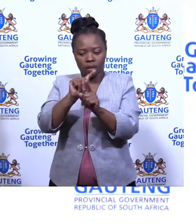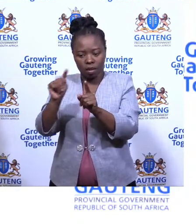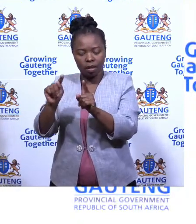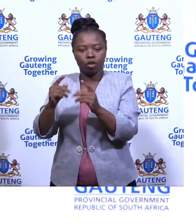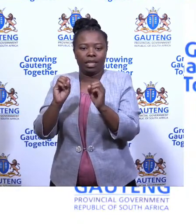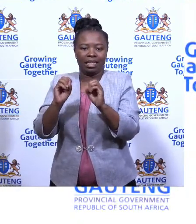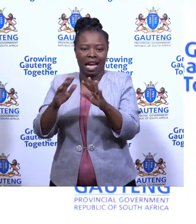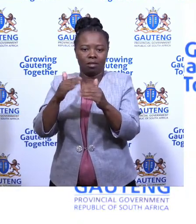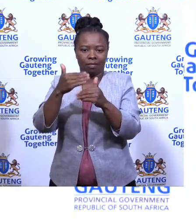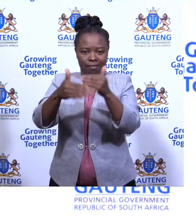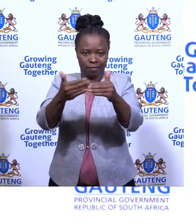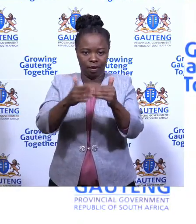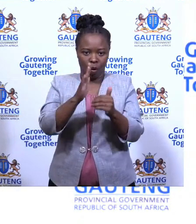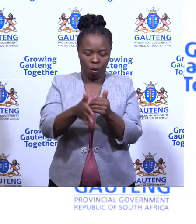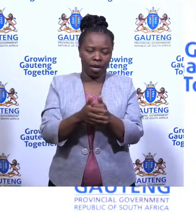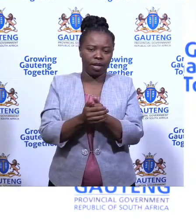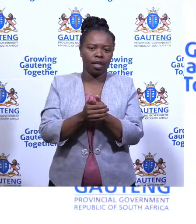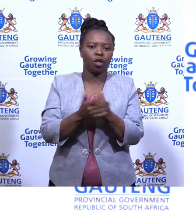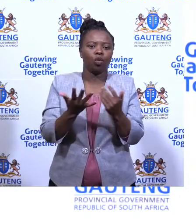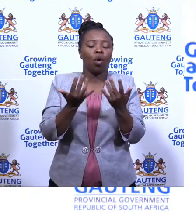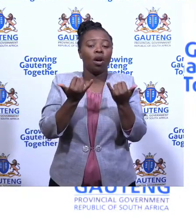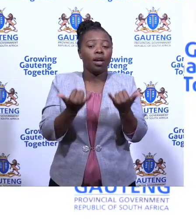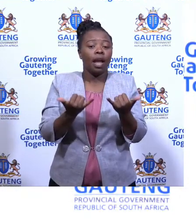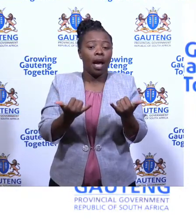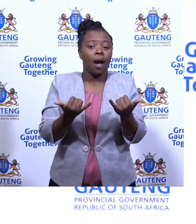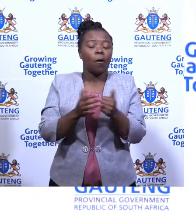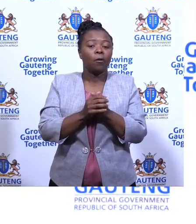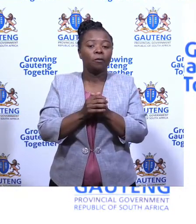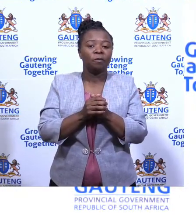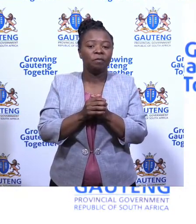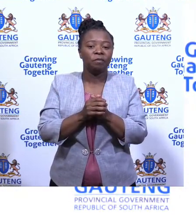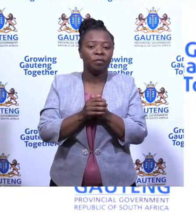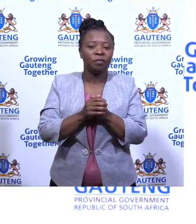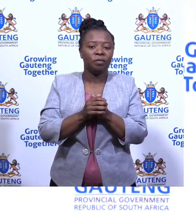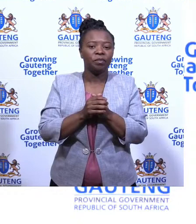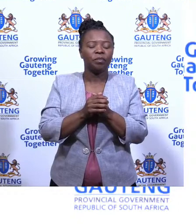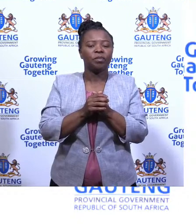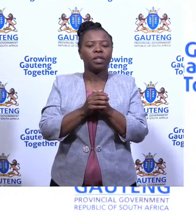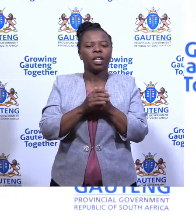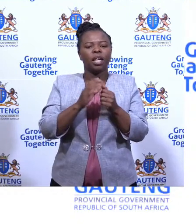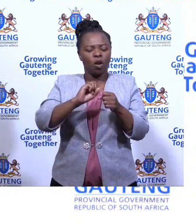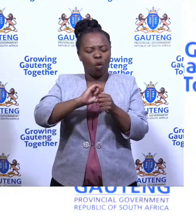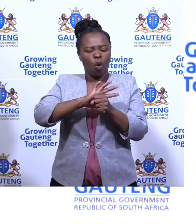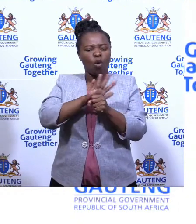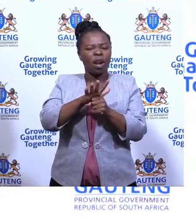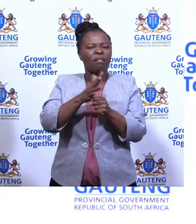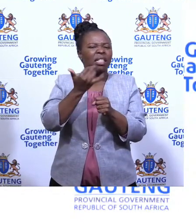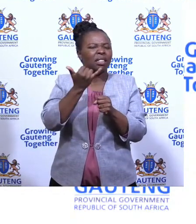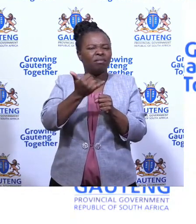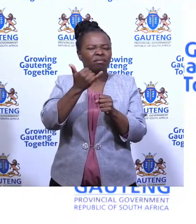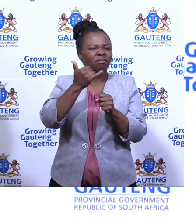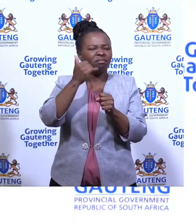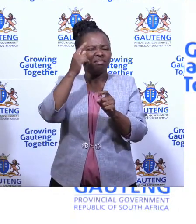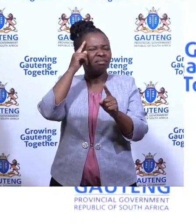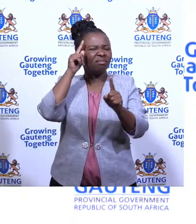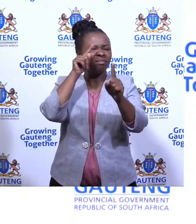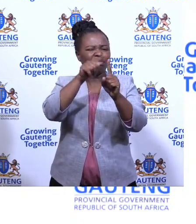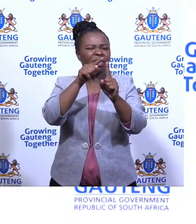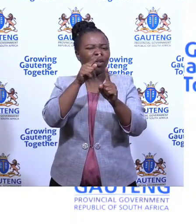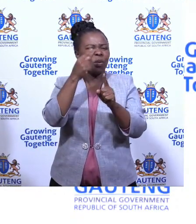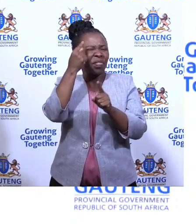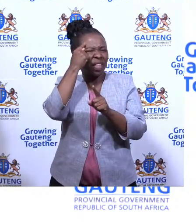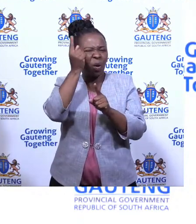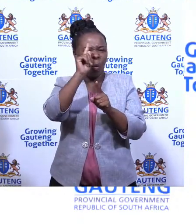with, so what is the trajectory of the pandemic now? What are the predictions from the modeling